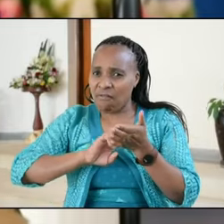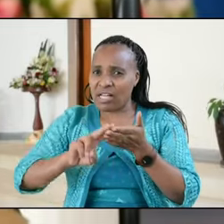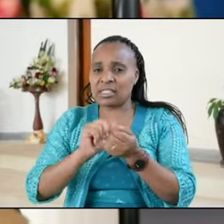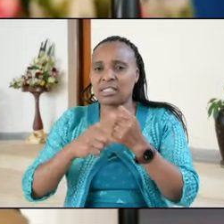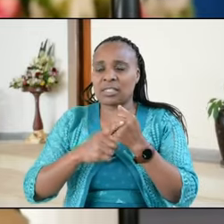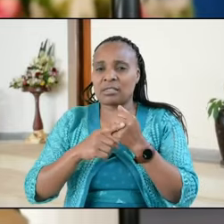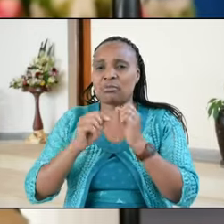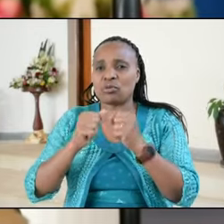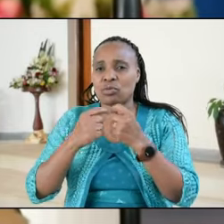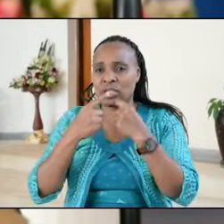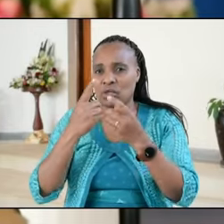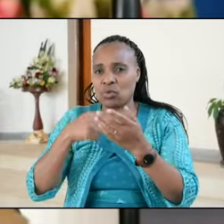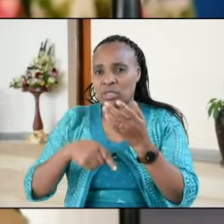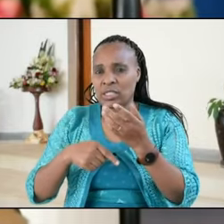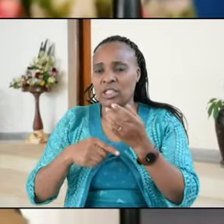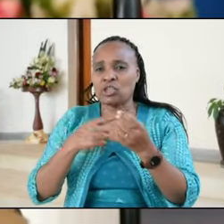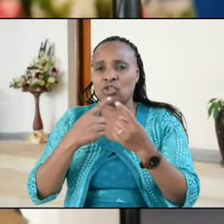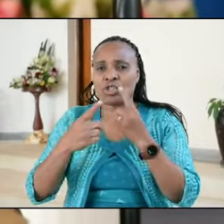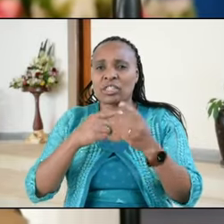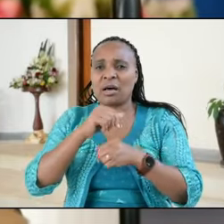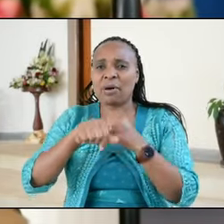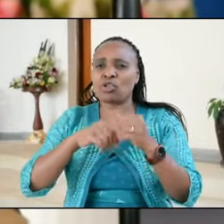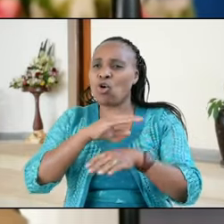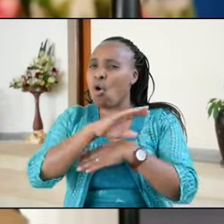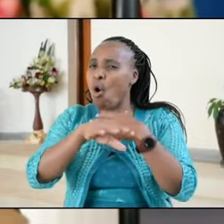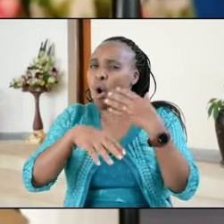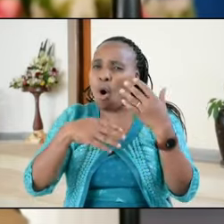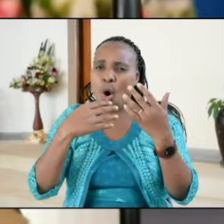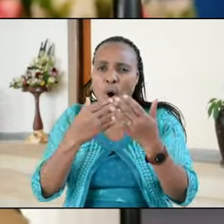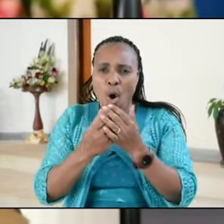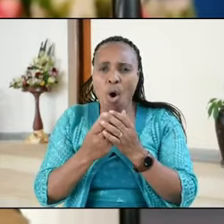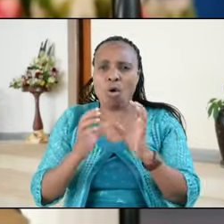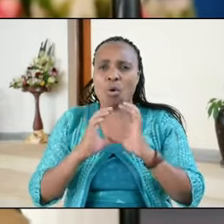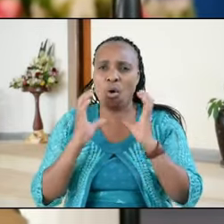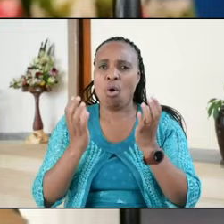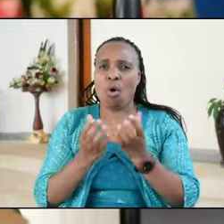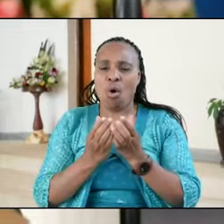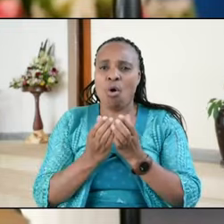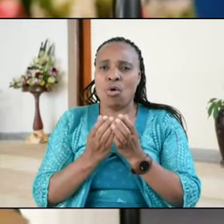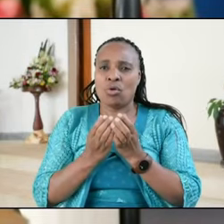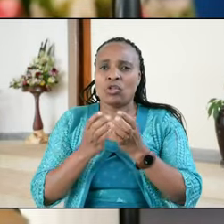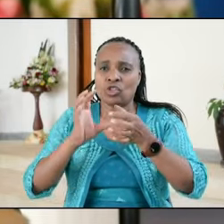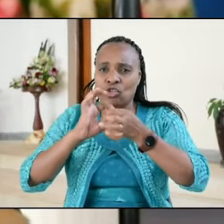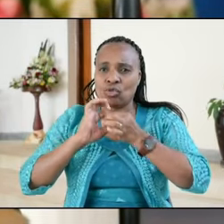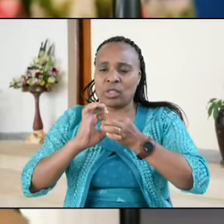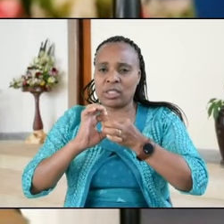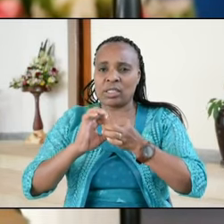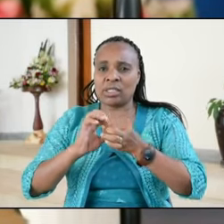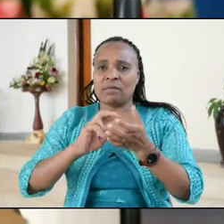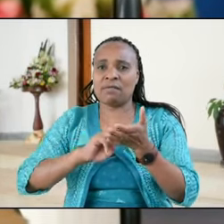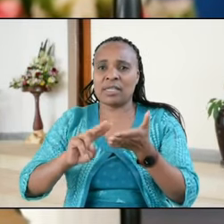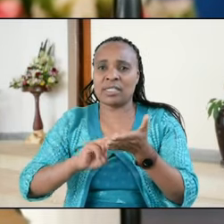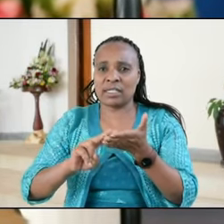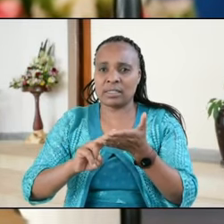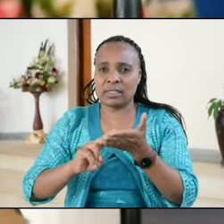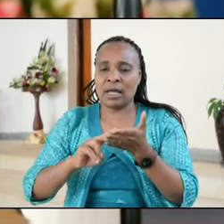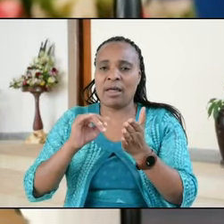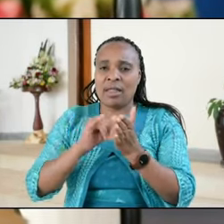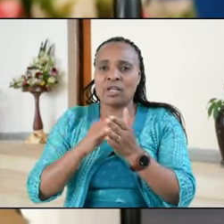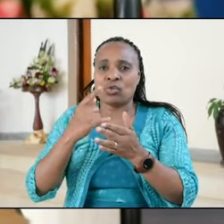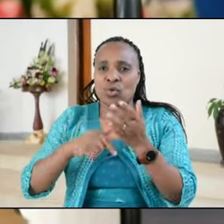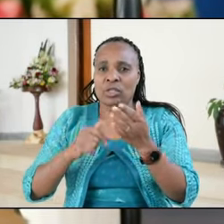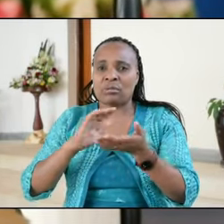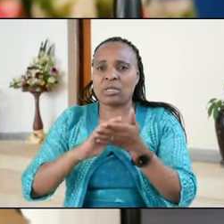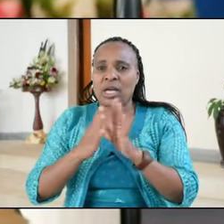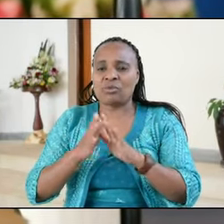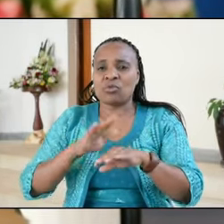of this lesson. It talks about all Scripture, the wholesome compilation. That is what becomes good,